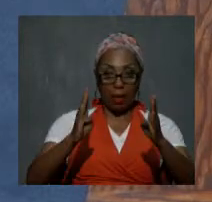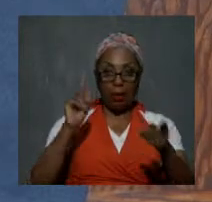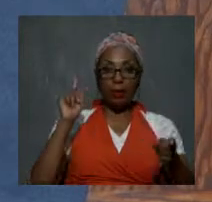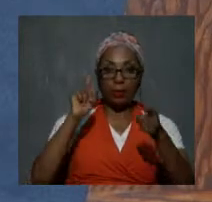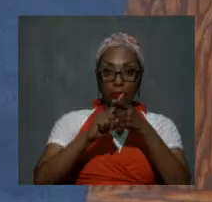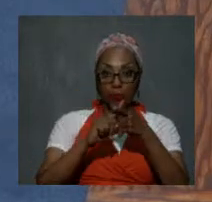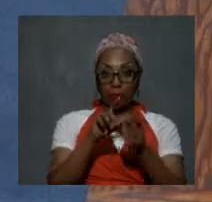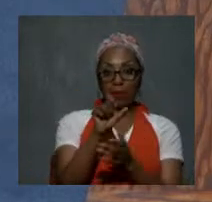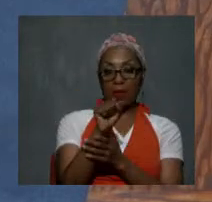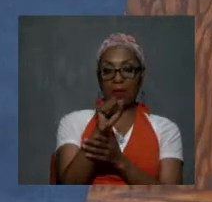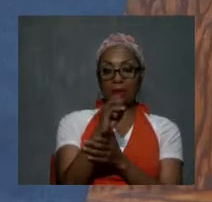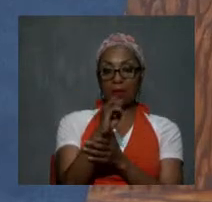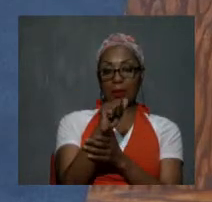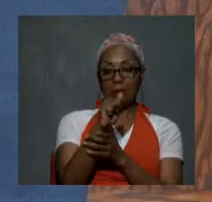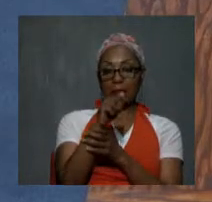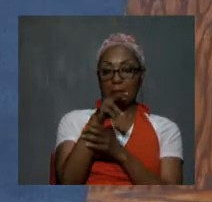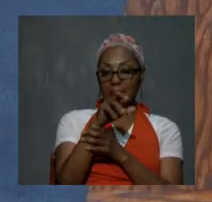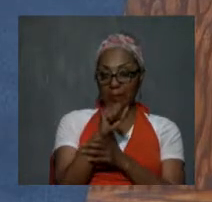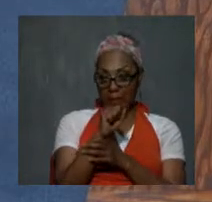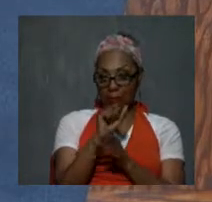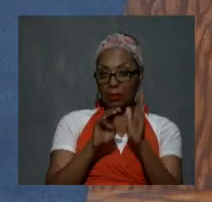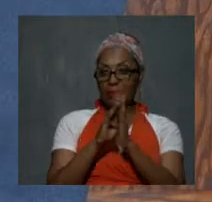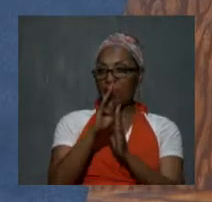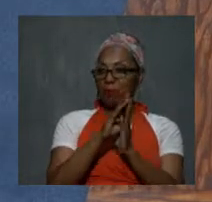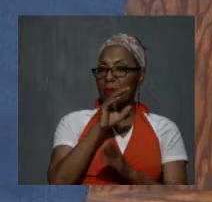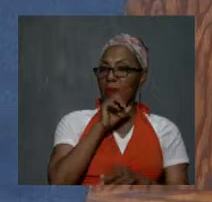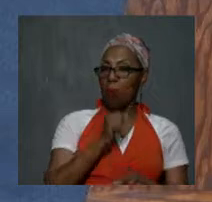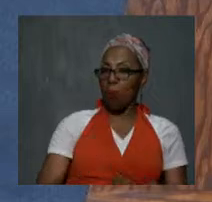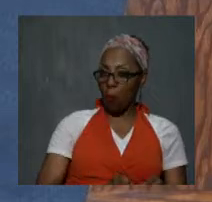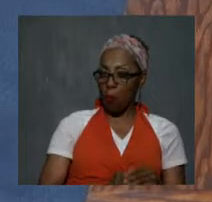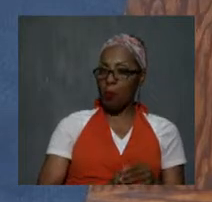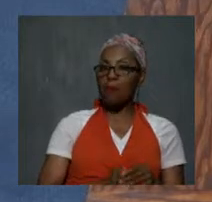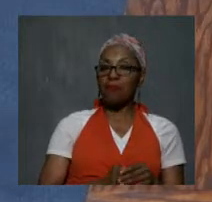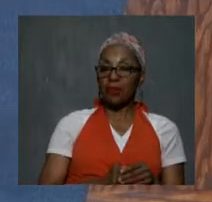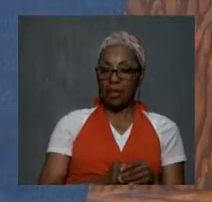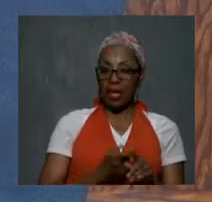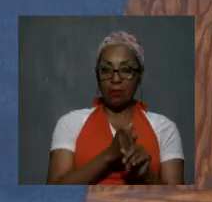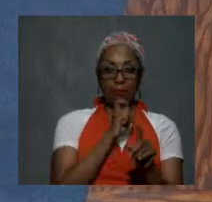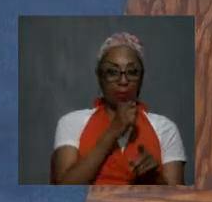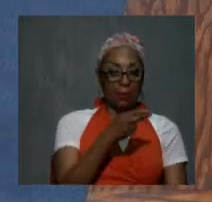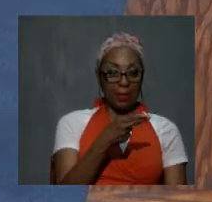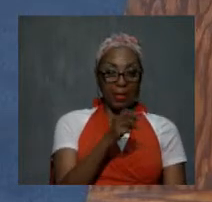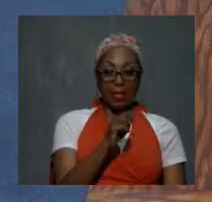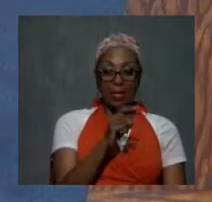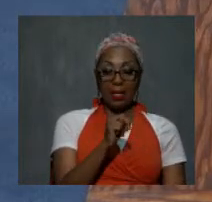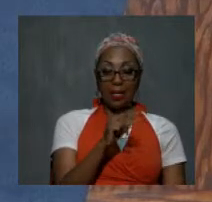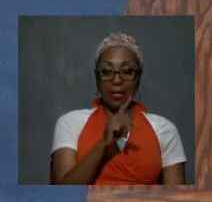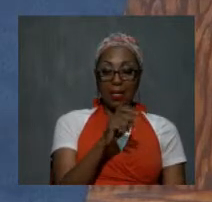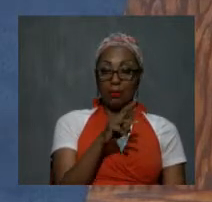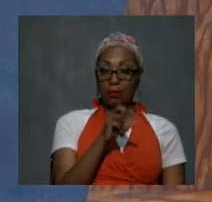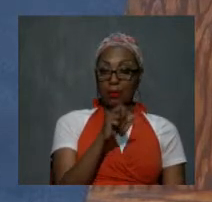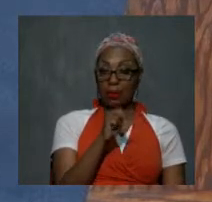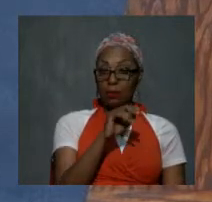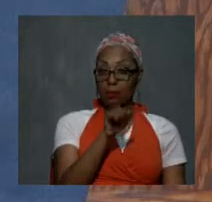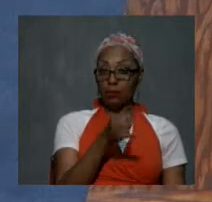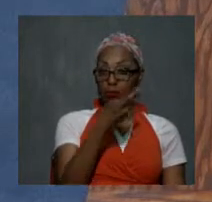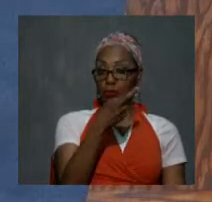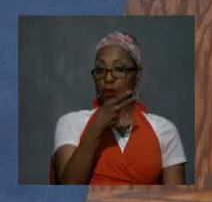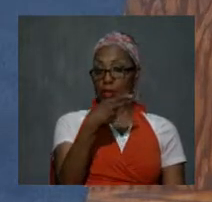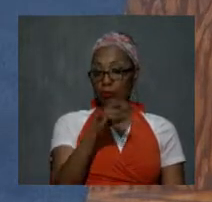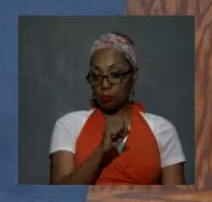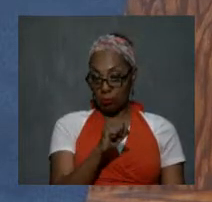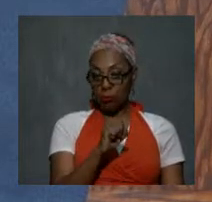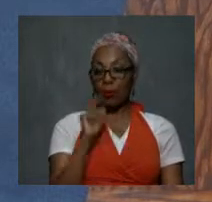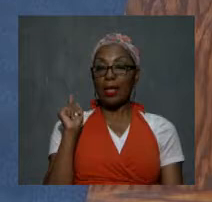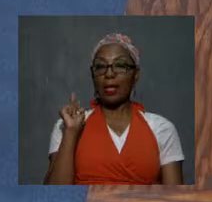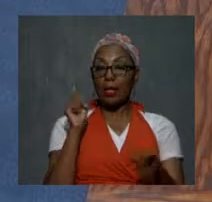to the Sears development, the old Sears development. And it comes from Henderson Junior High School, and